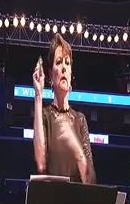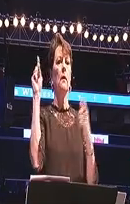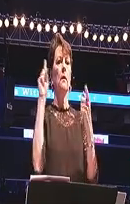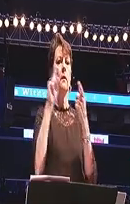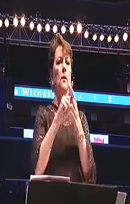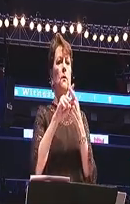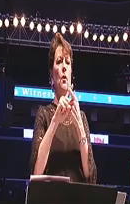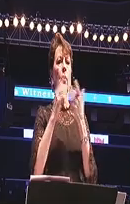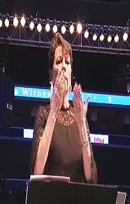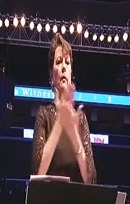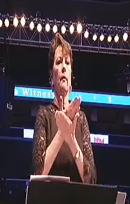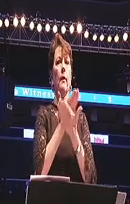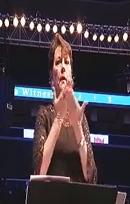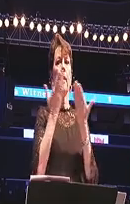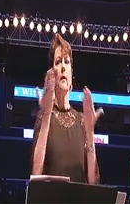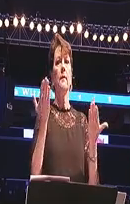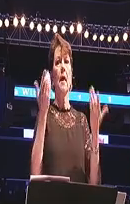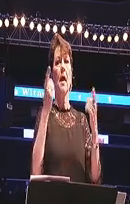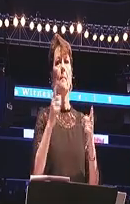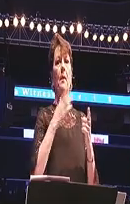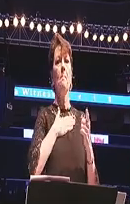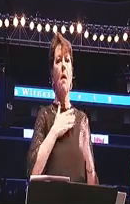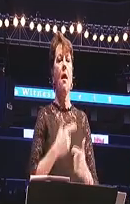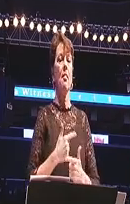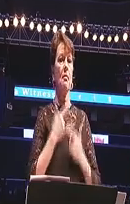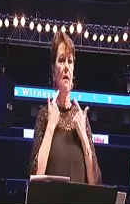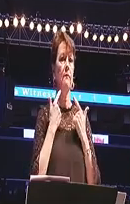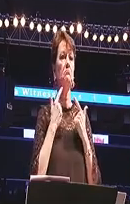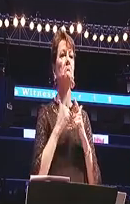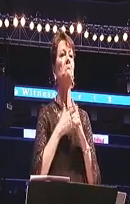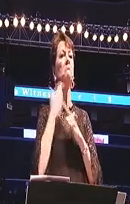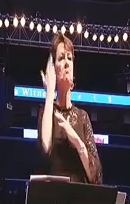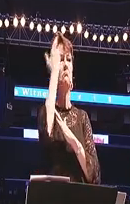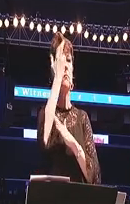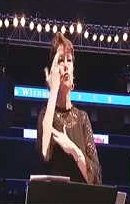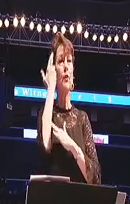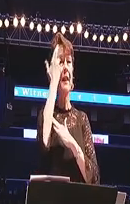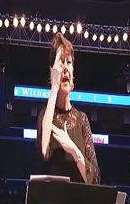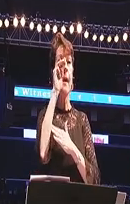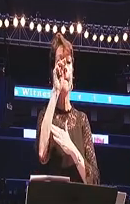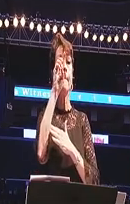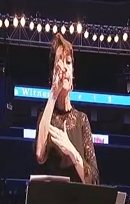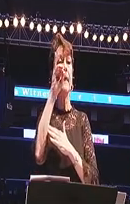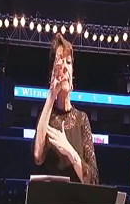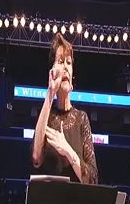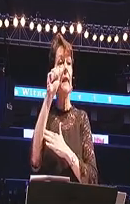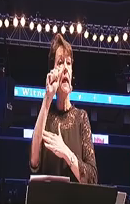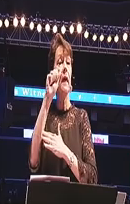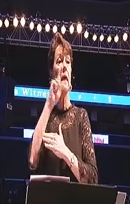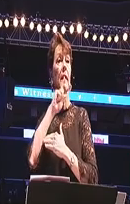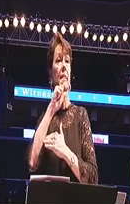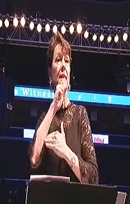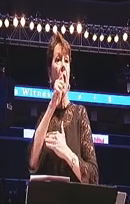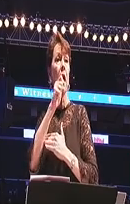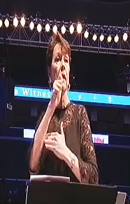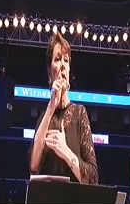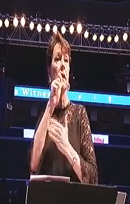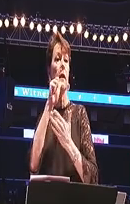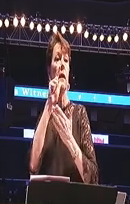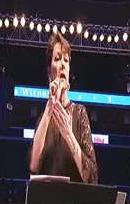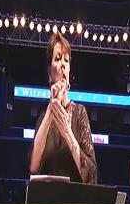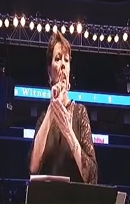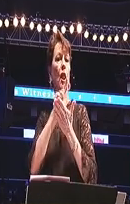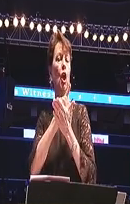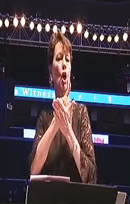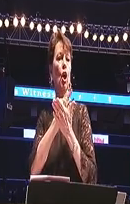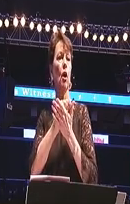in my life, and I realized that the media is not with us. I